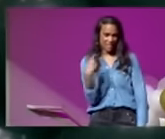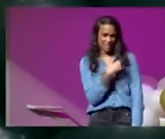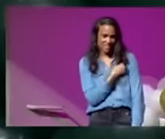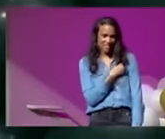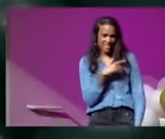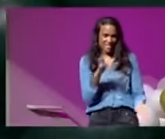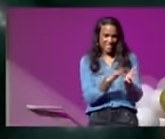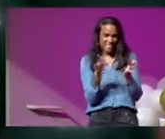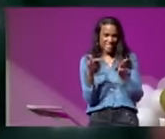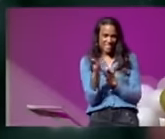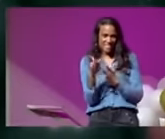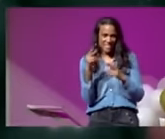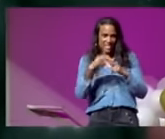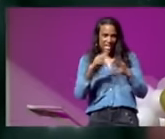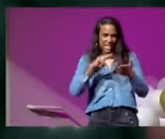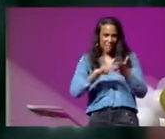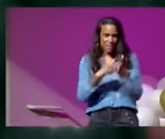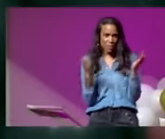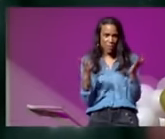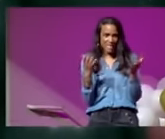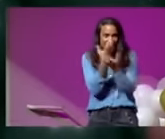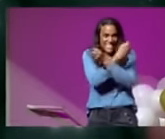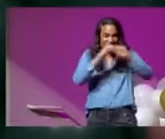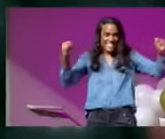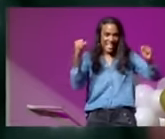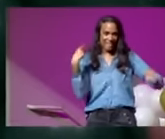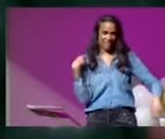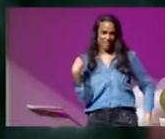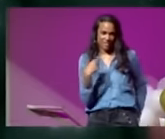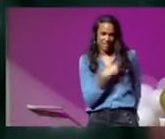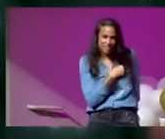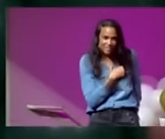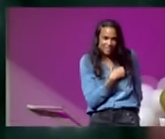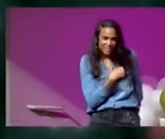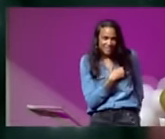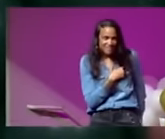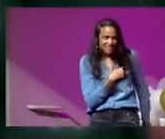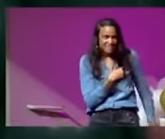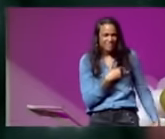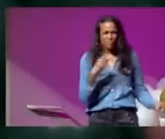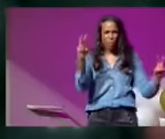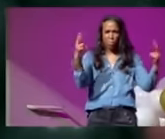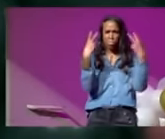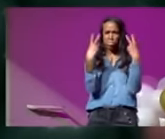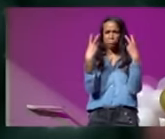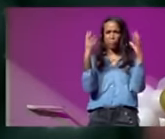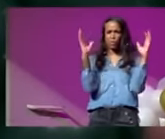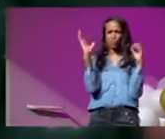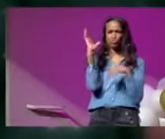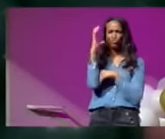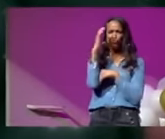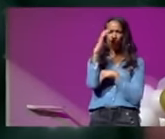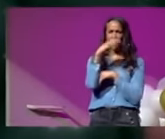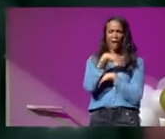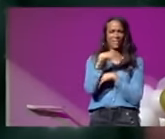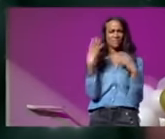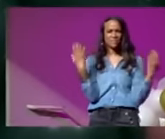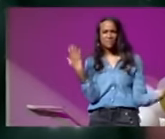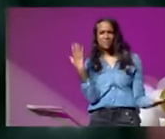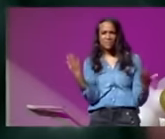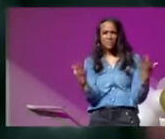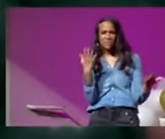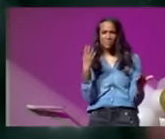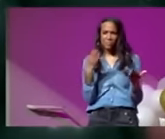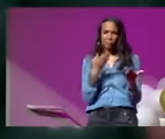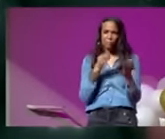Jesus saves us from getting in the way of us. Y'all looking at me strange right now, but let's be